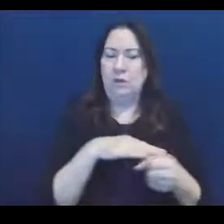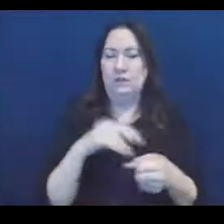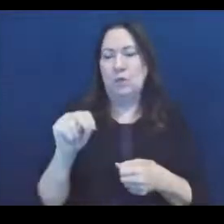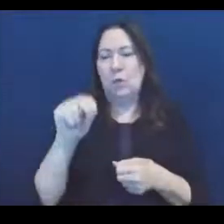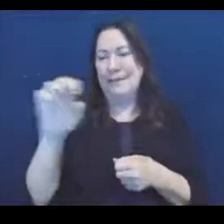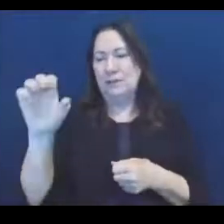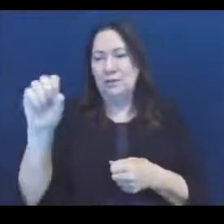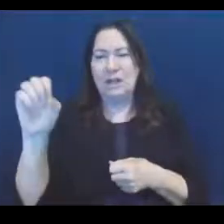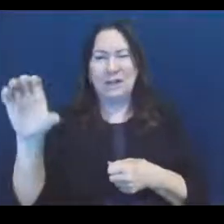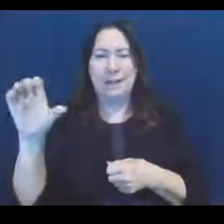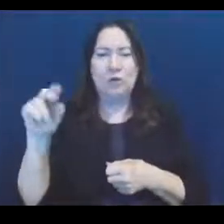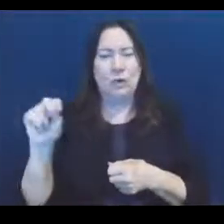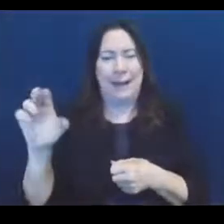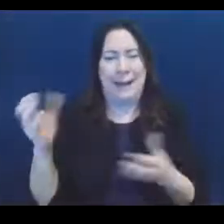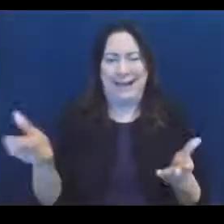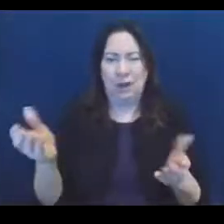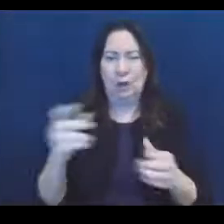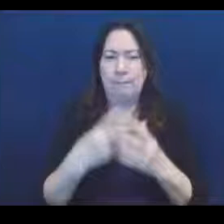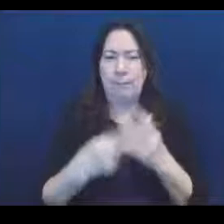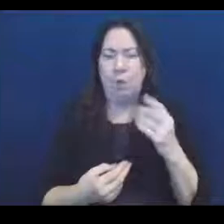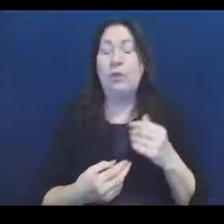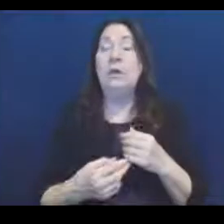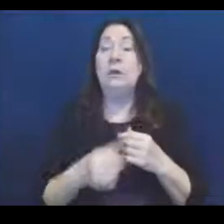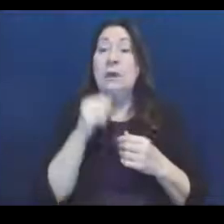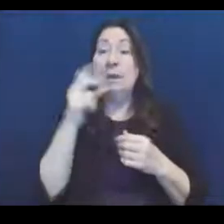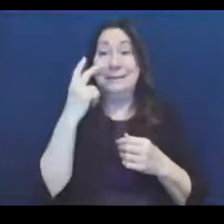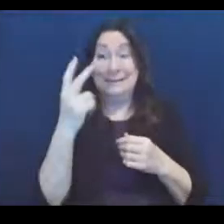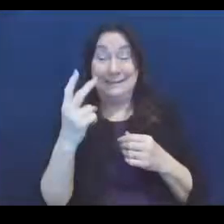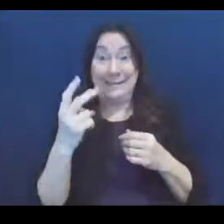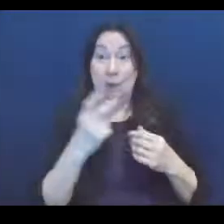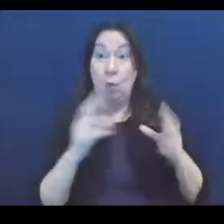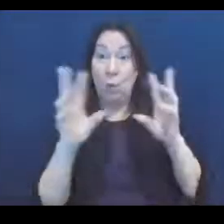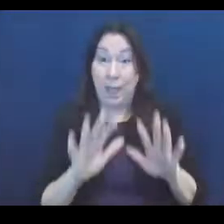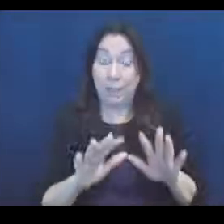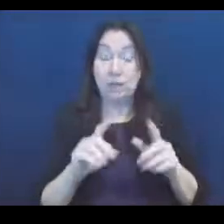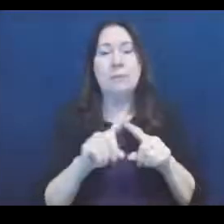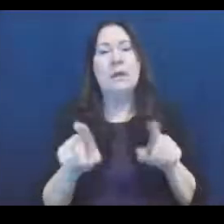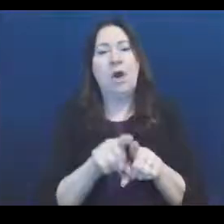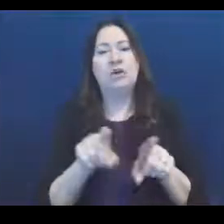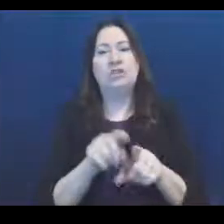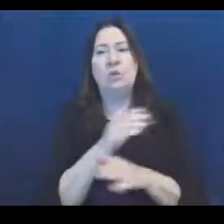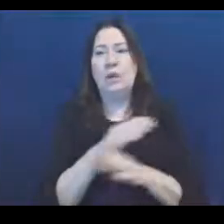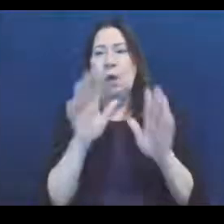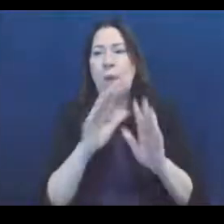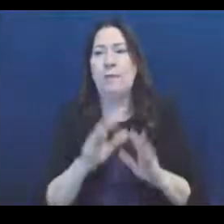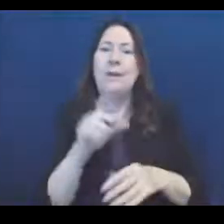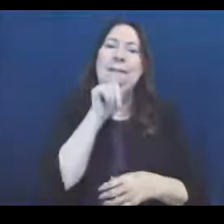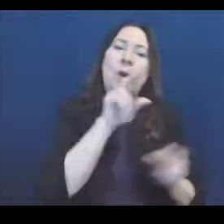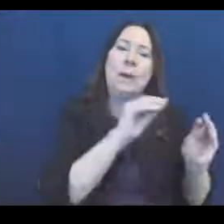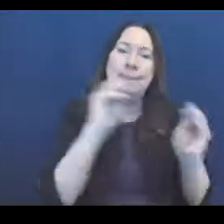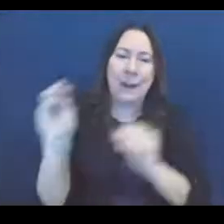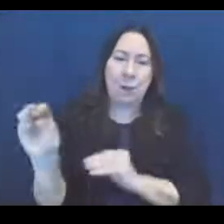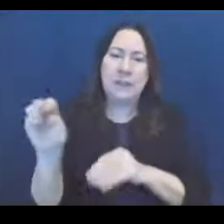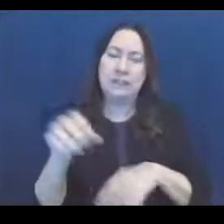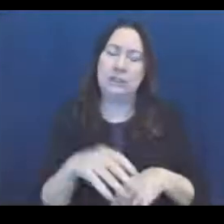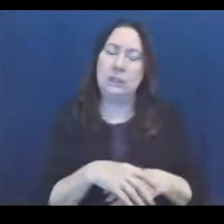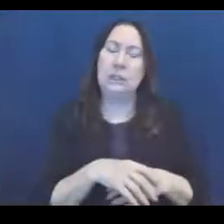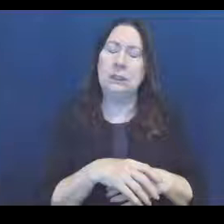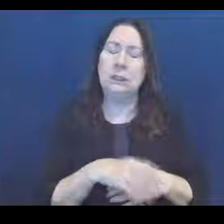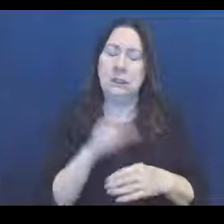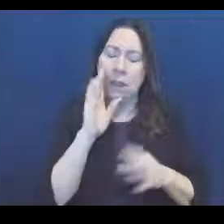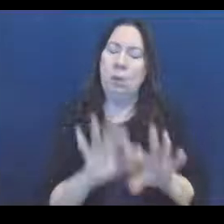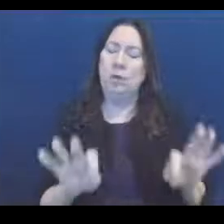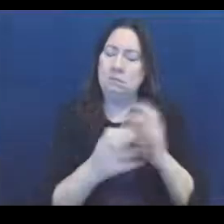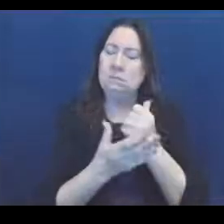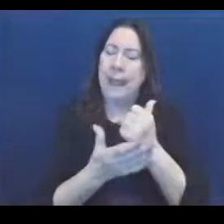So it will improve our ability to not just see meteorological things, but non-meteorological things like bird migrations. It will certainly improve that.